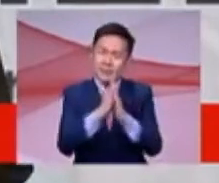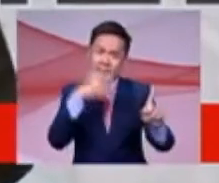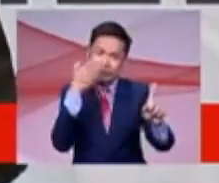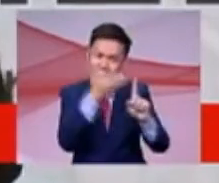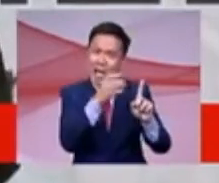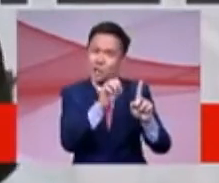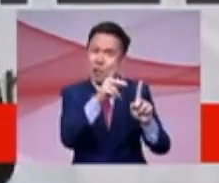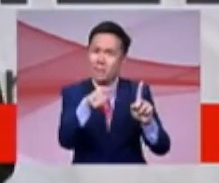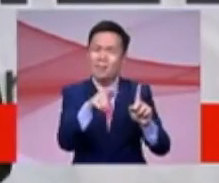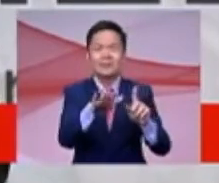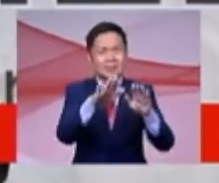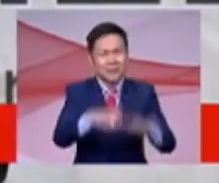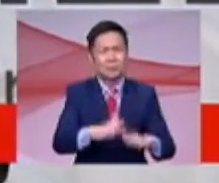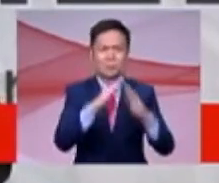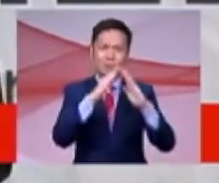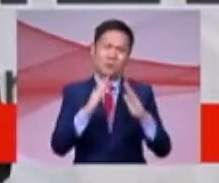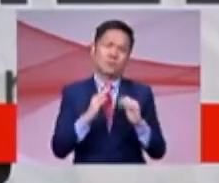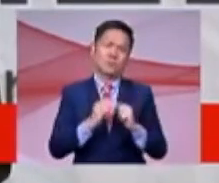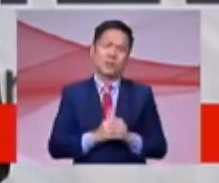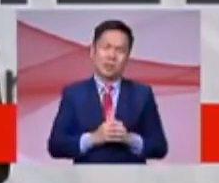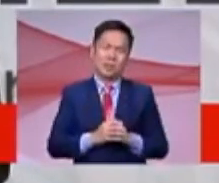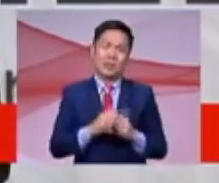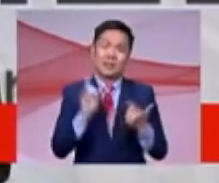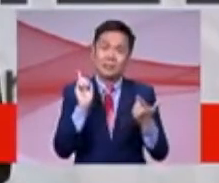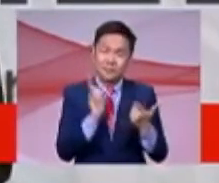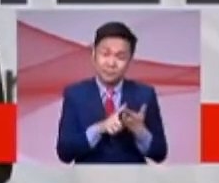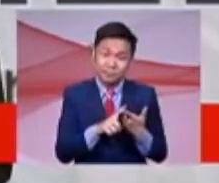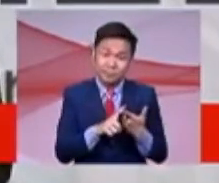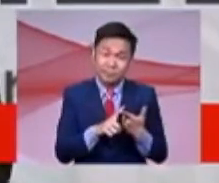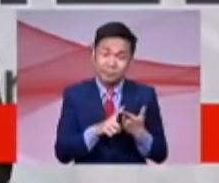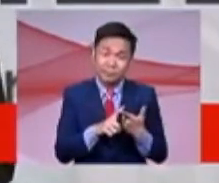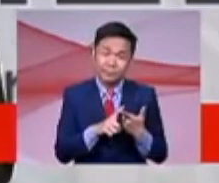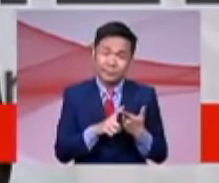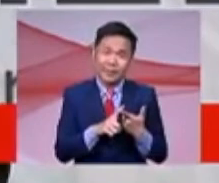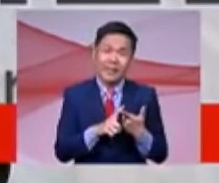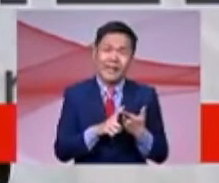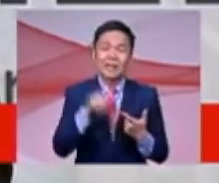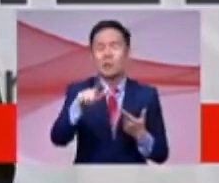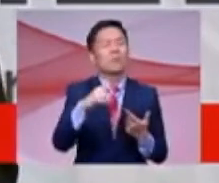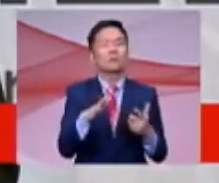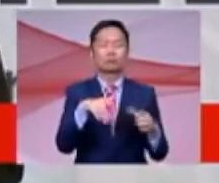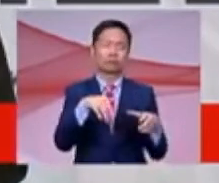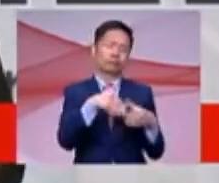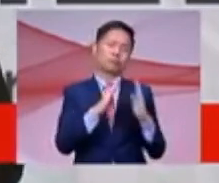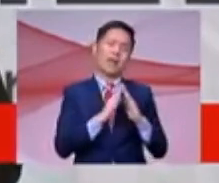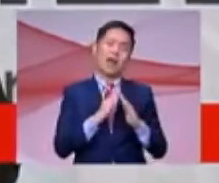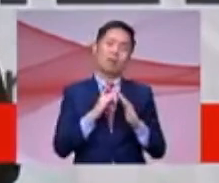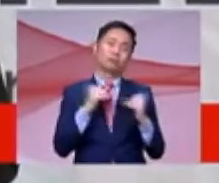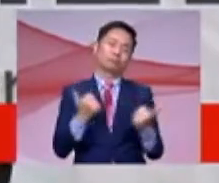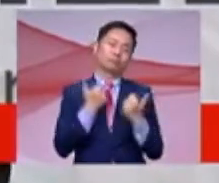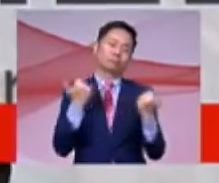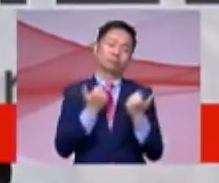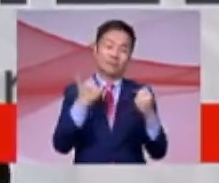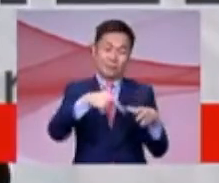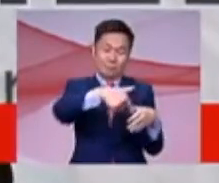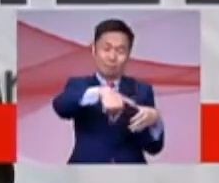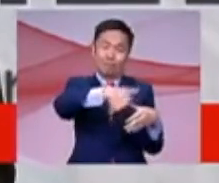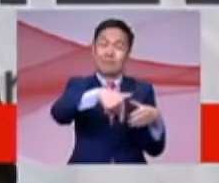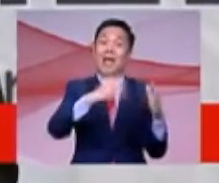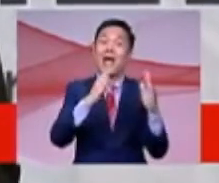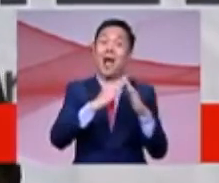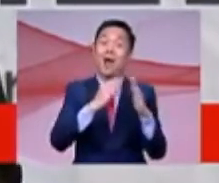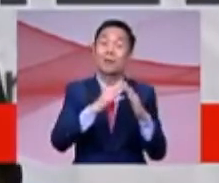SOP. Stay at home if possible. Have a in-house Hari Raya, not the open house, but in-house Hari